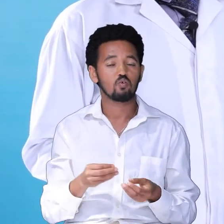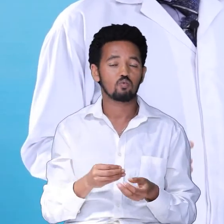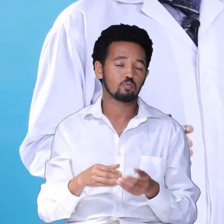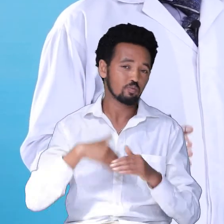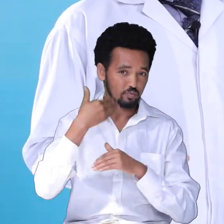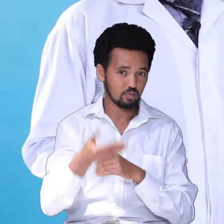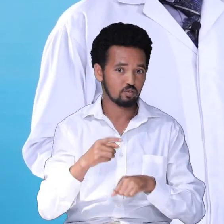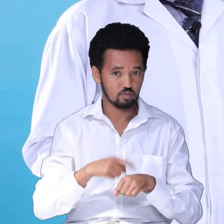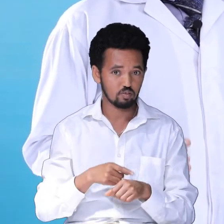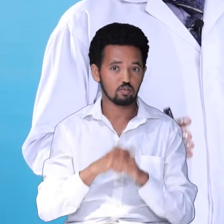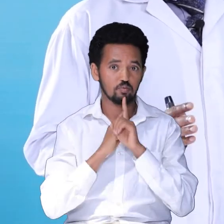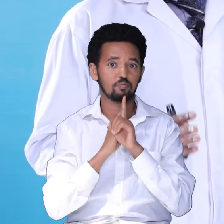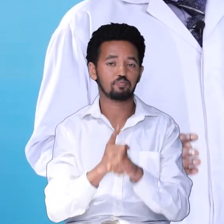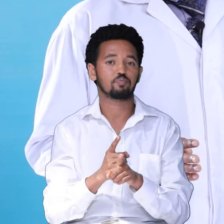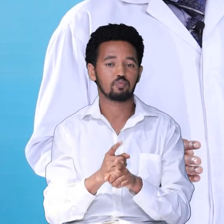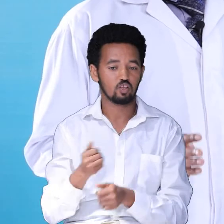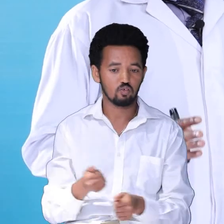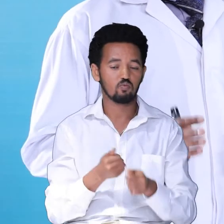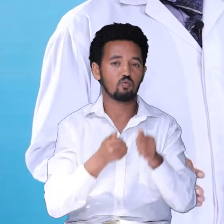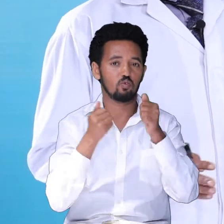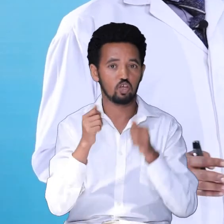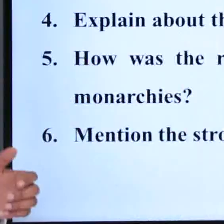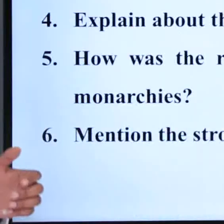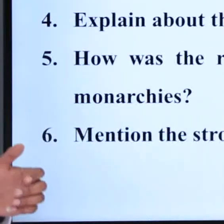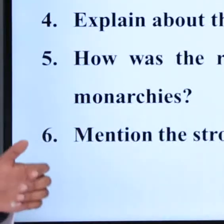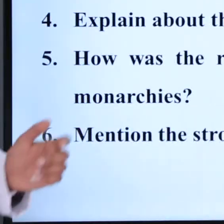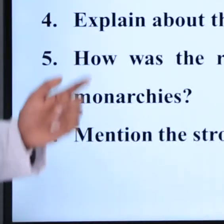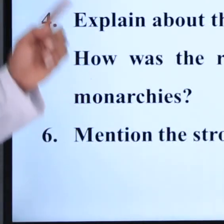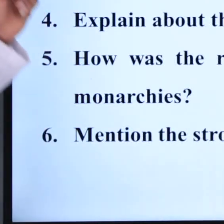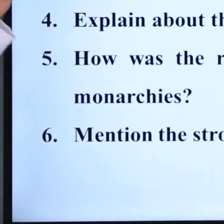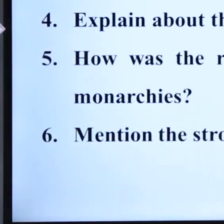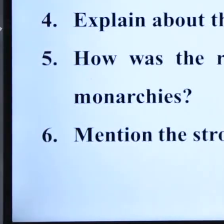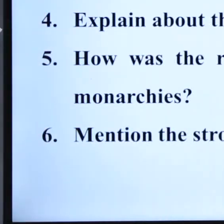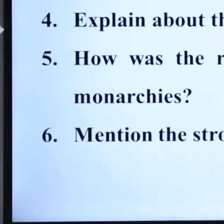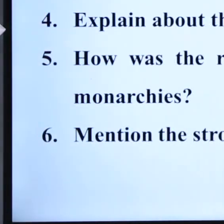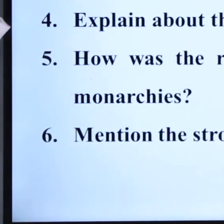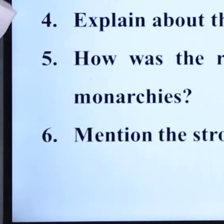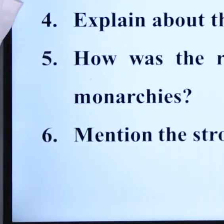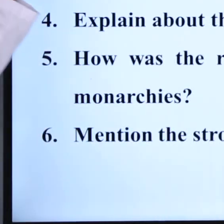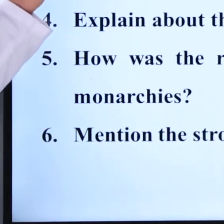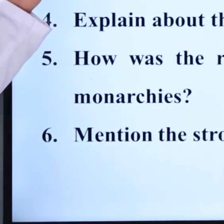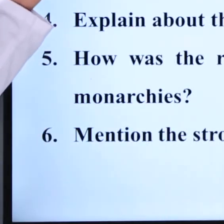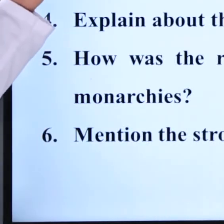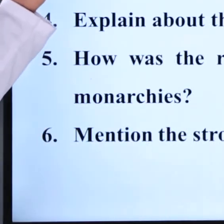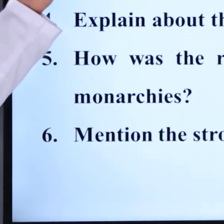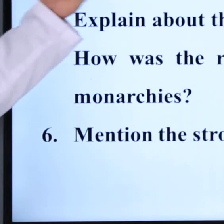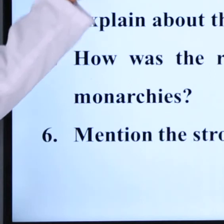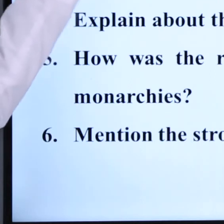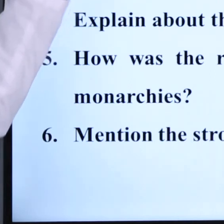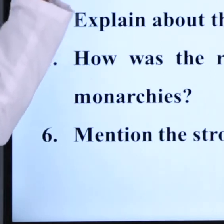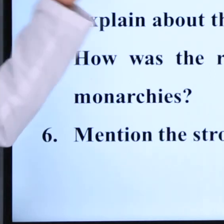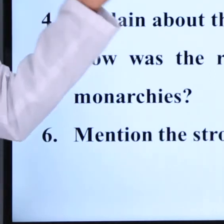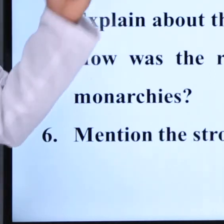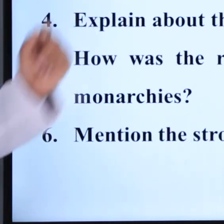time, answer the following question. The first question, mention